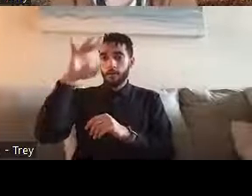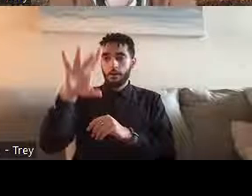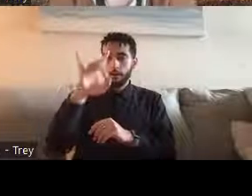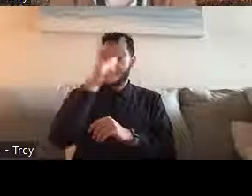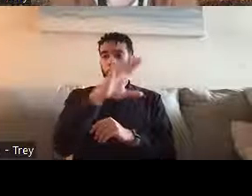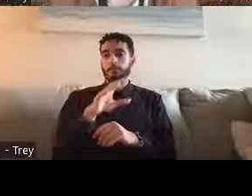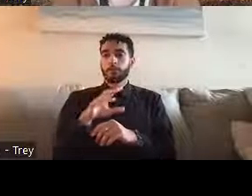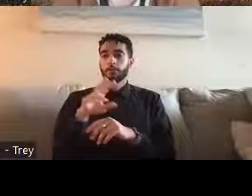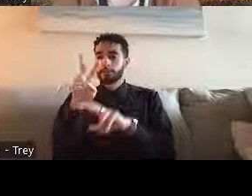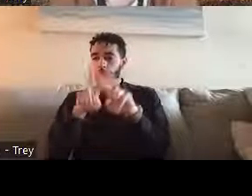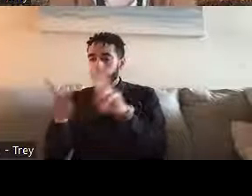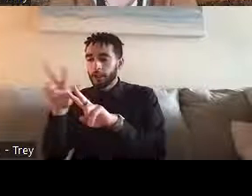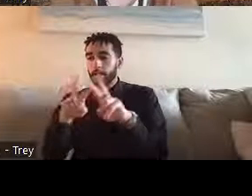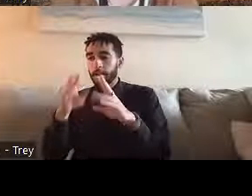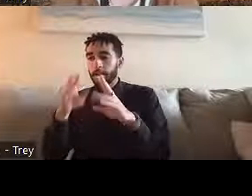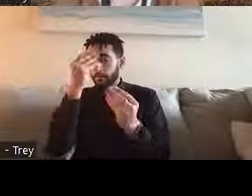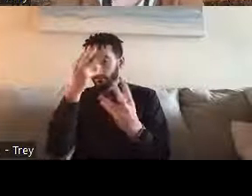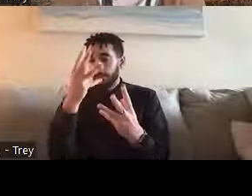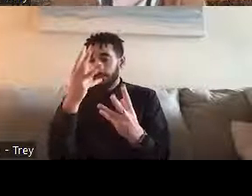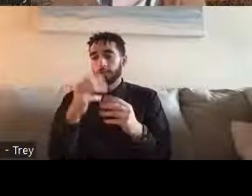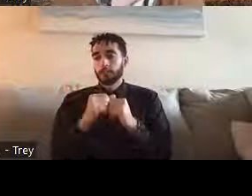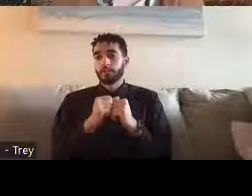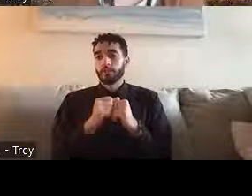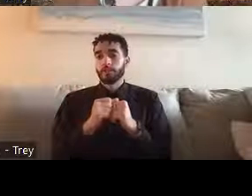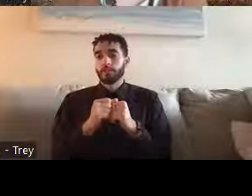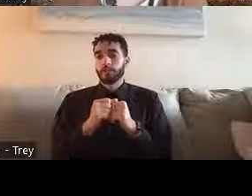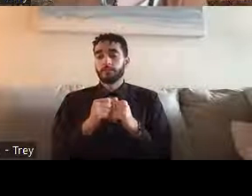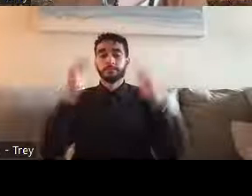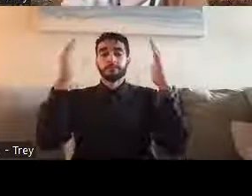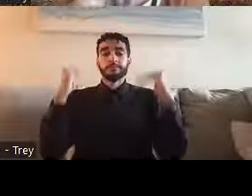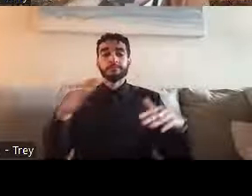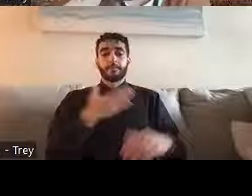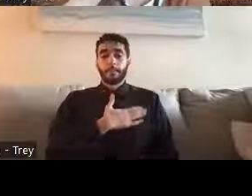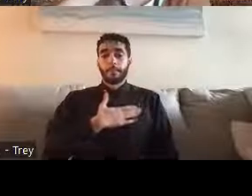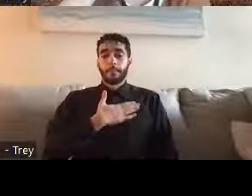information around engagement in the materials. Next slide, please.